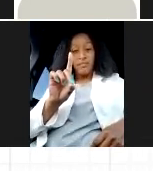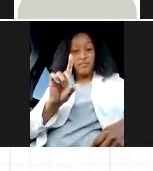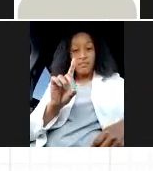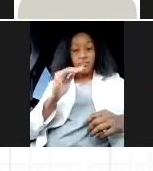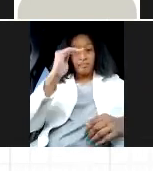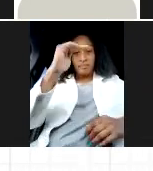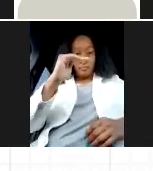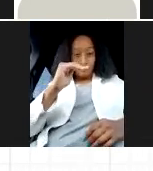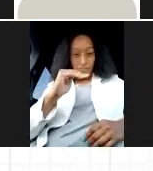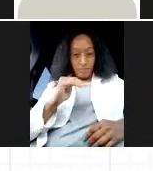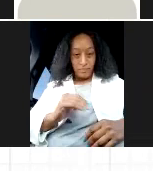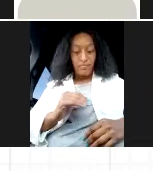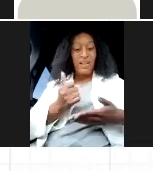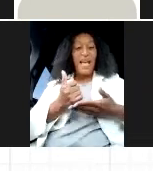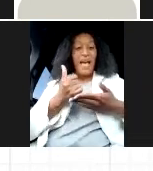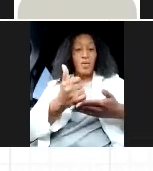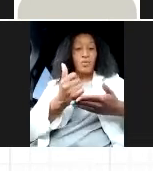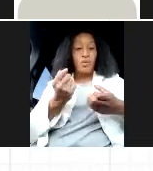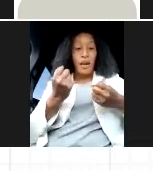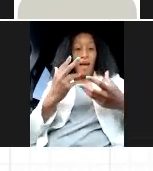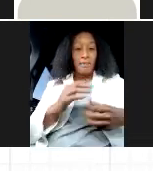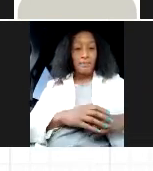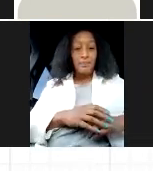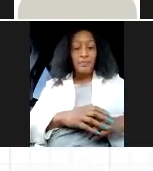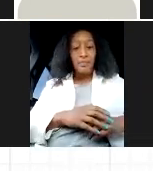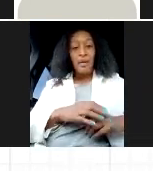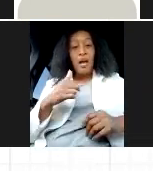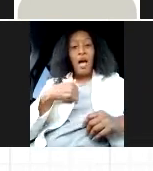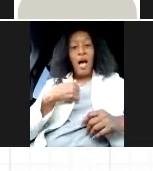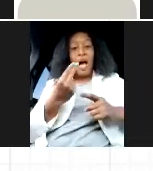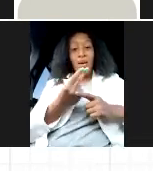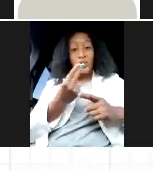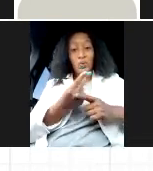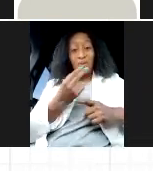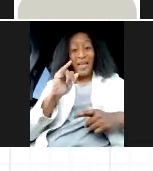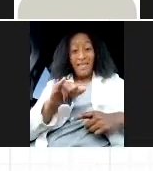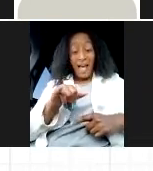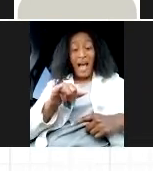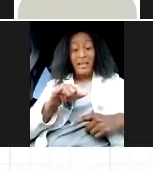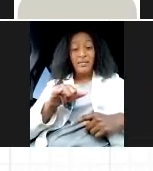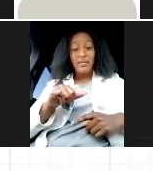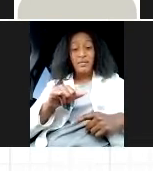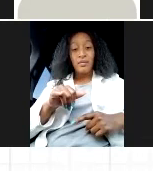okay. So I use this template to